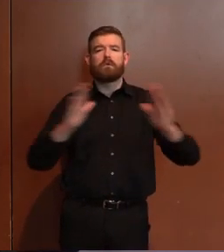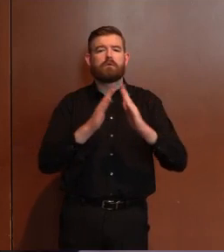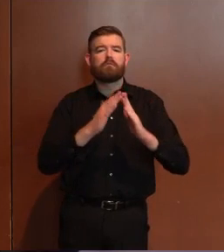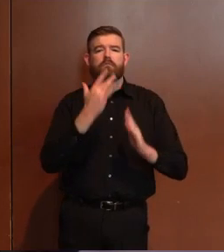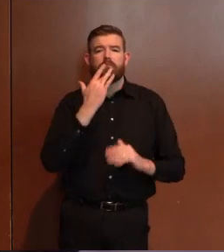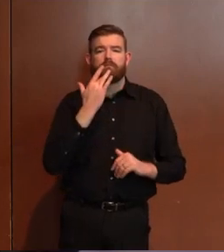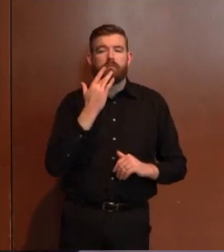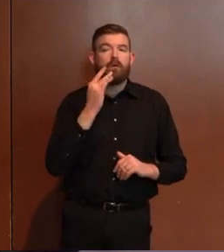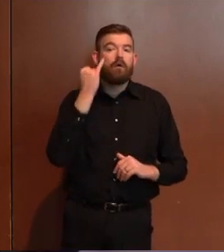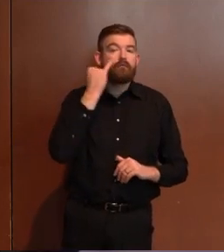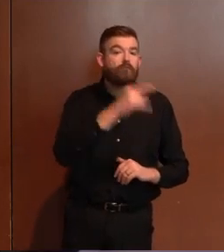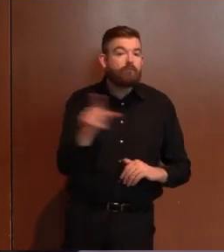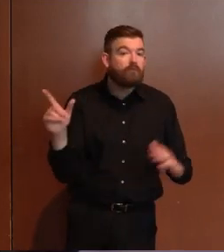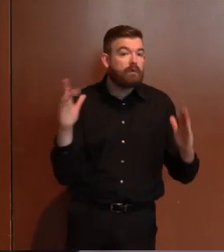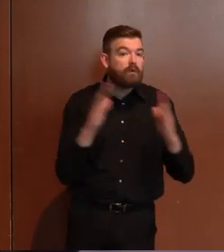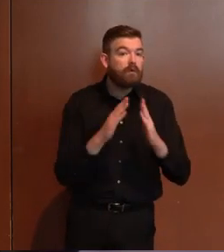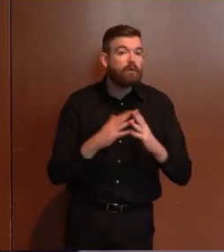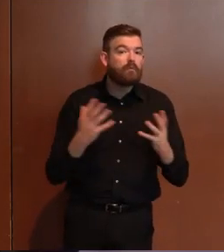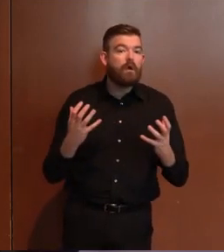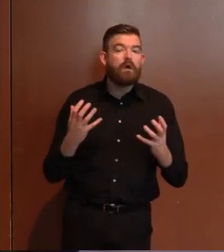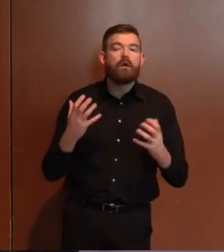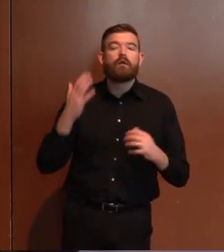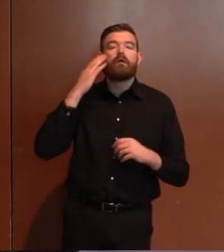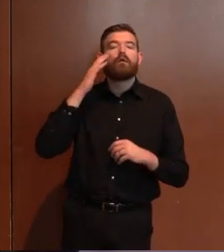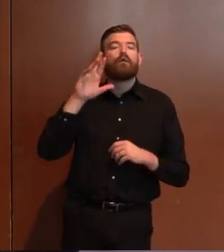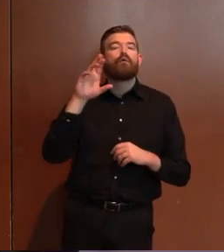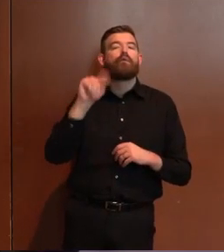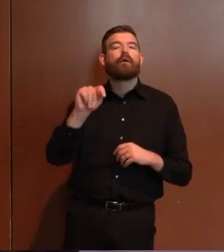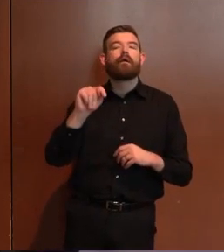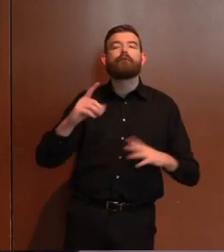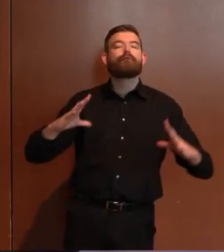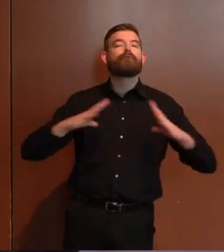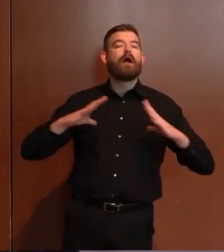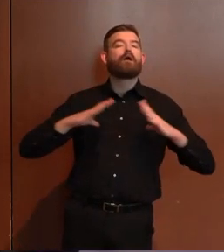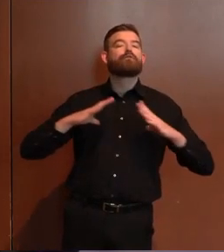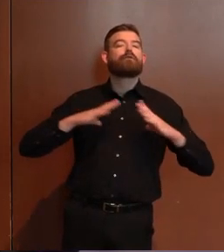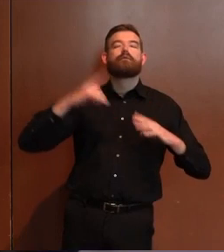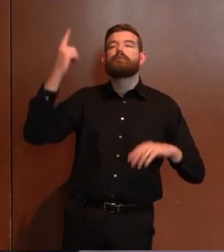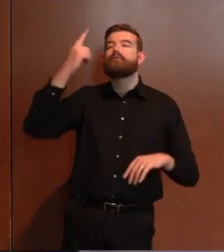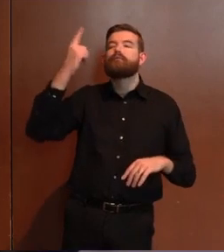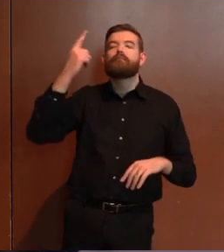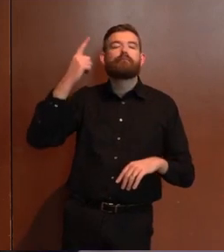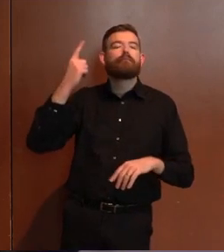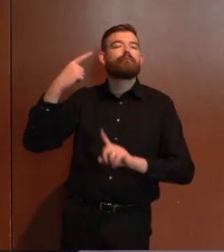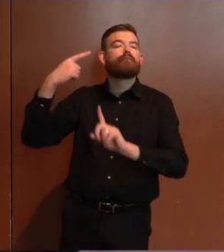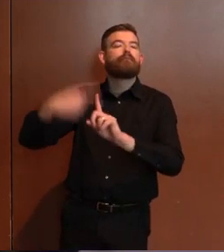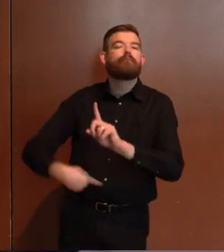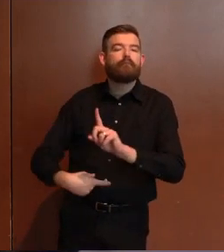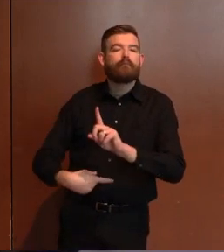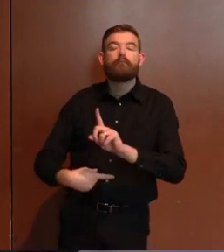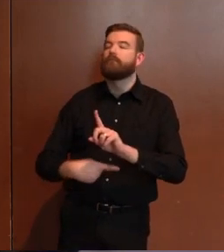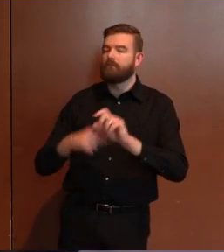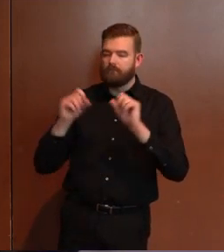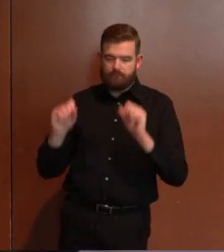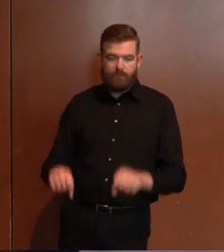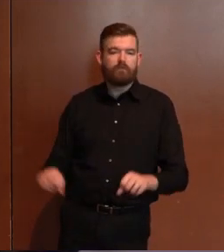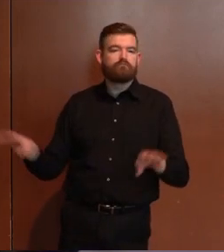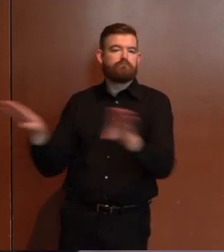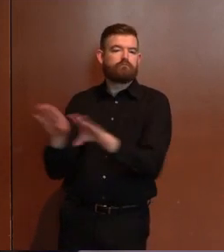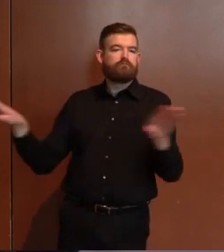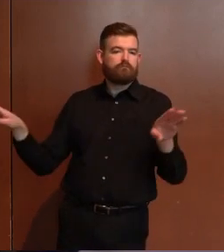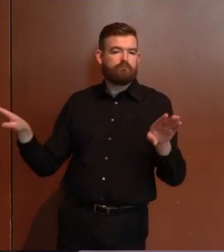rentals, hotels, motels, within their jurisdiction. They cannot interfere with, even if they do that, they cannot interfere